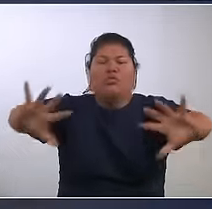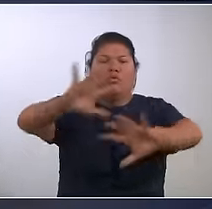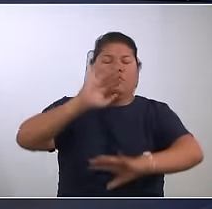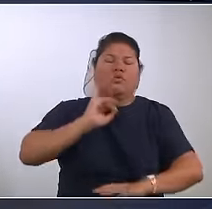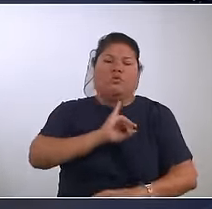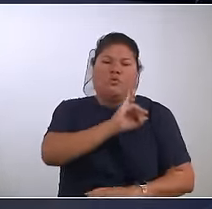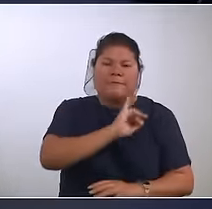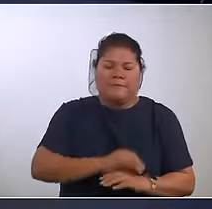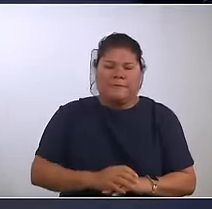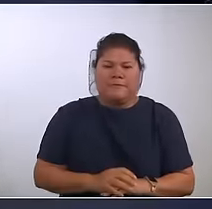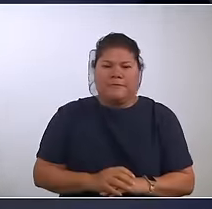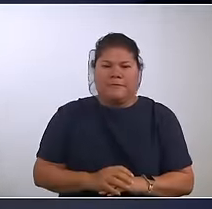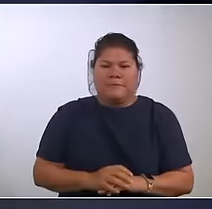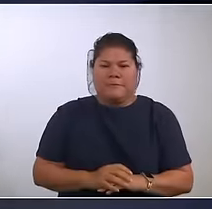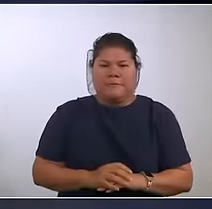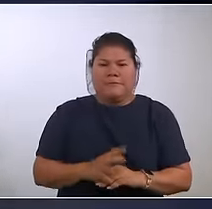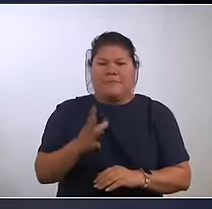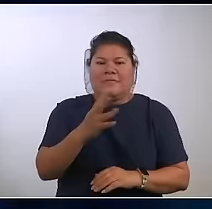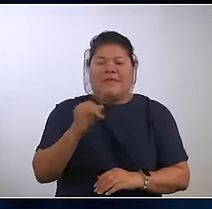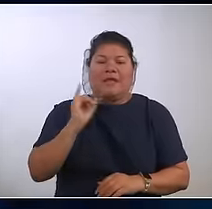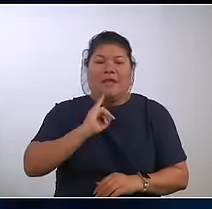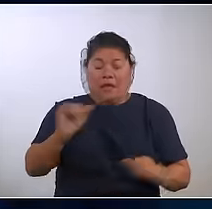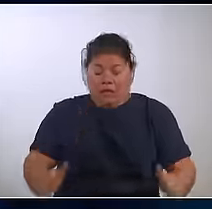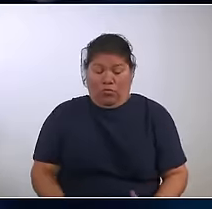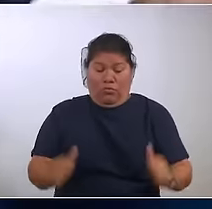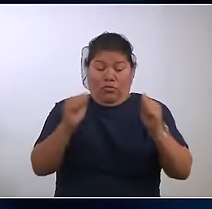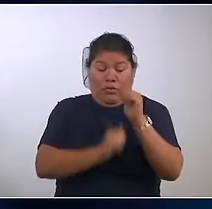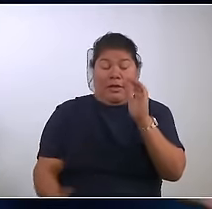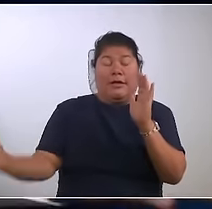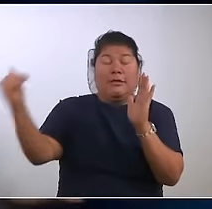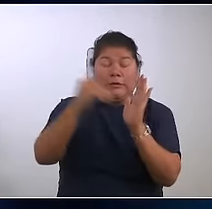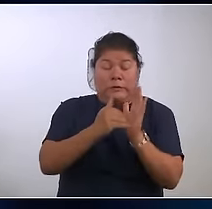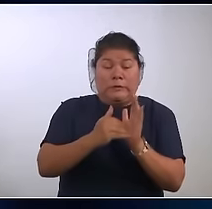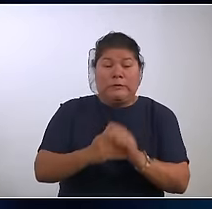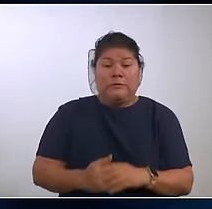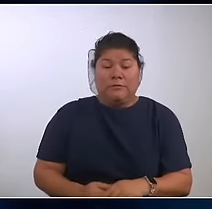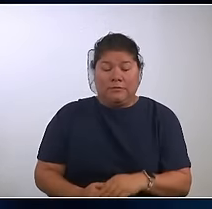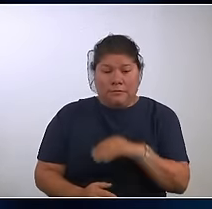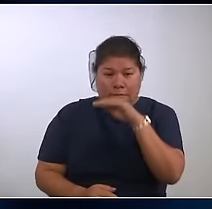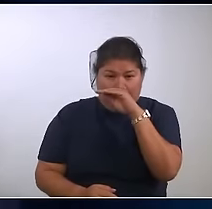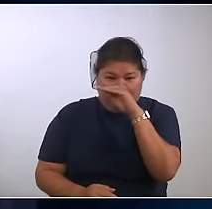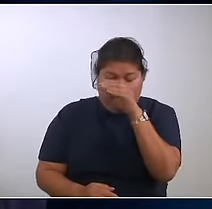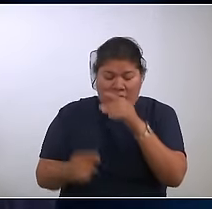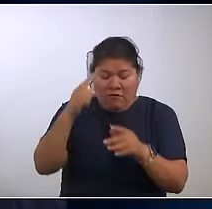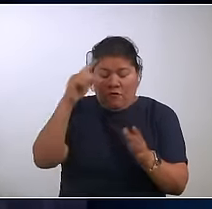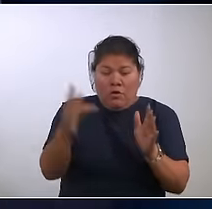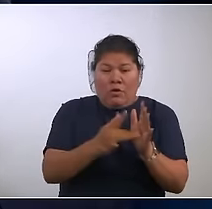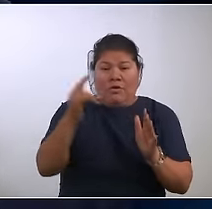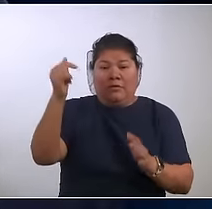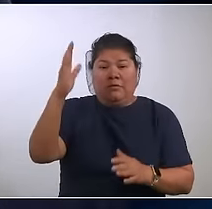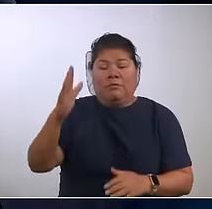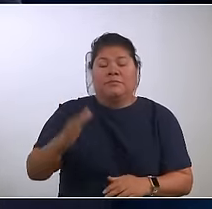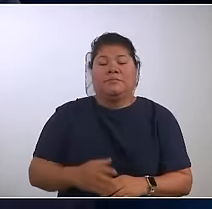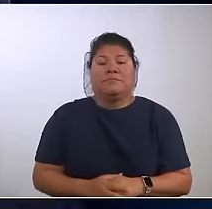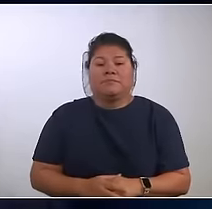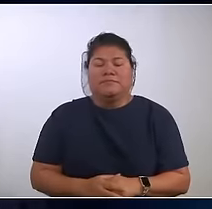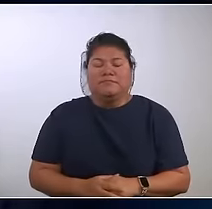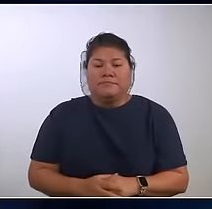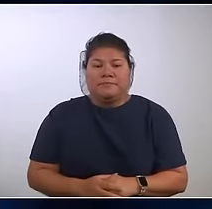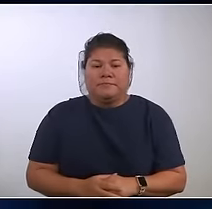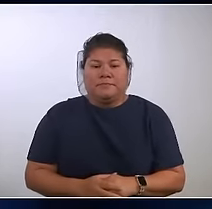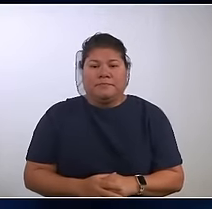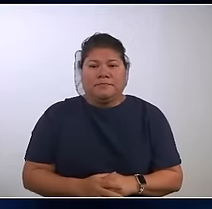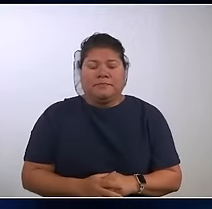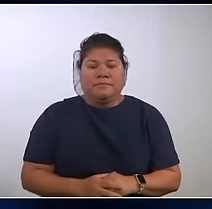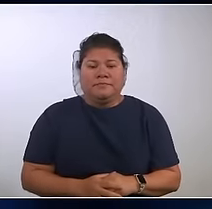Israel, shall blow upon Israel. Israel vivirá de nuevo, and Israel will live again. Para la gloria del Señor. For the